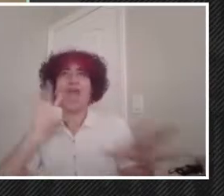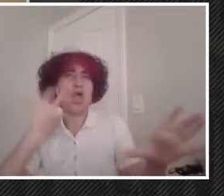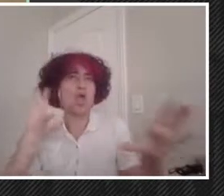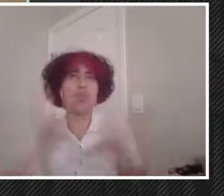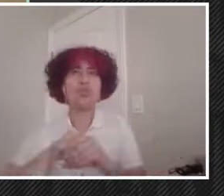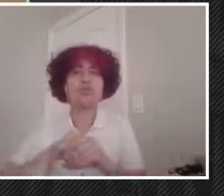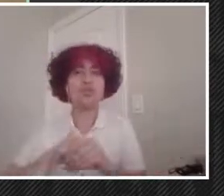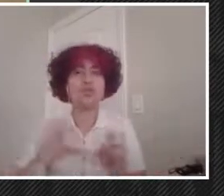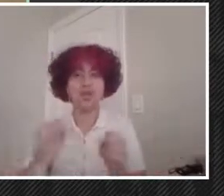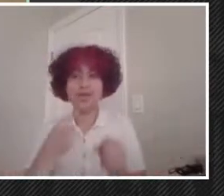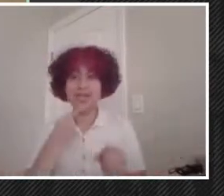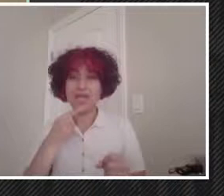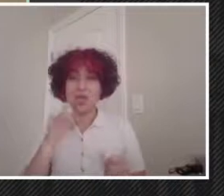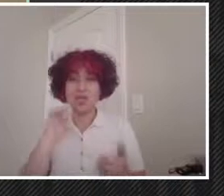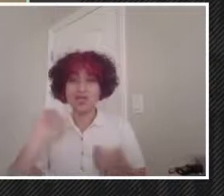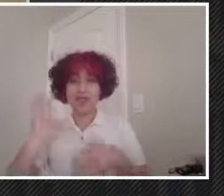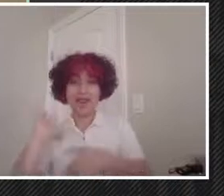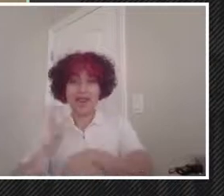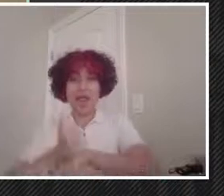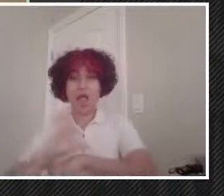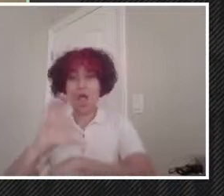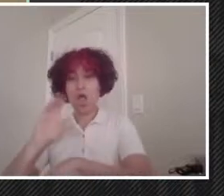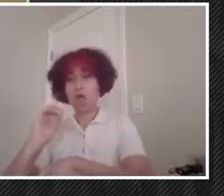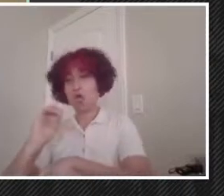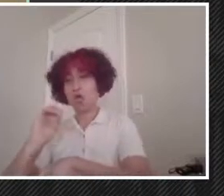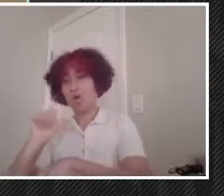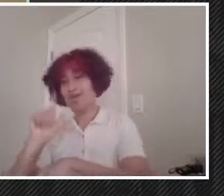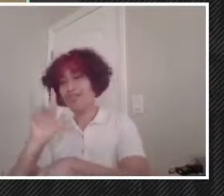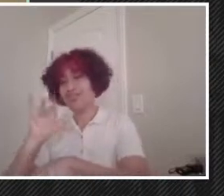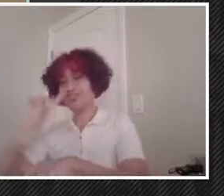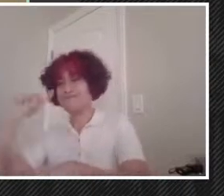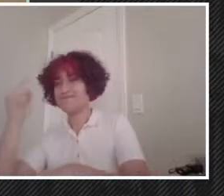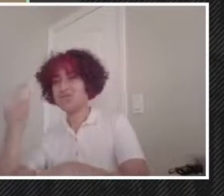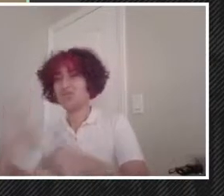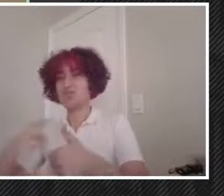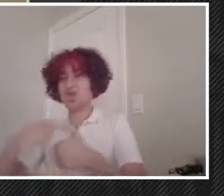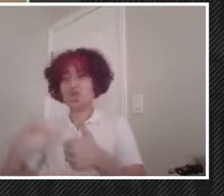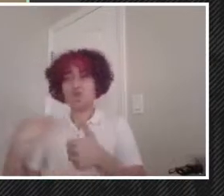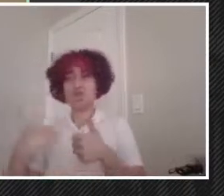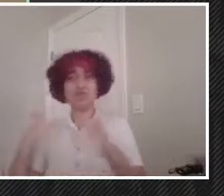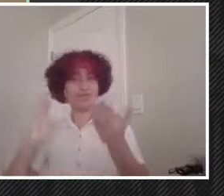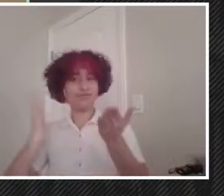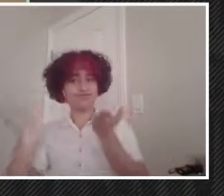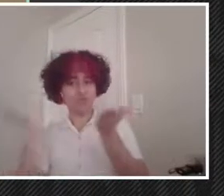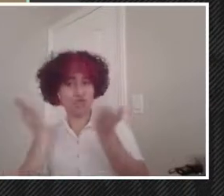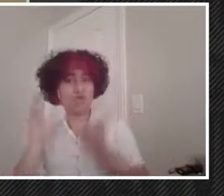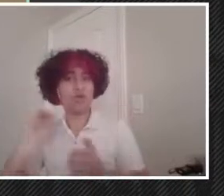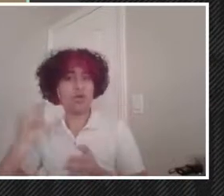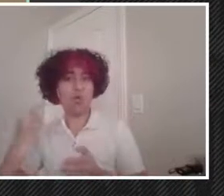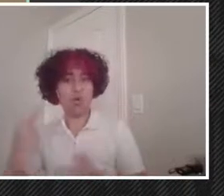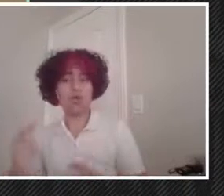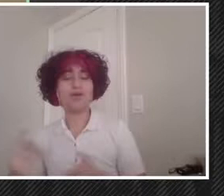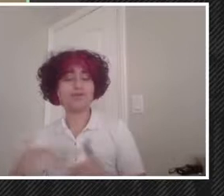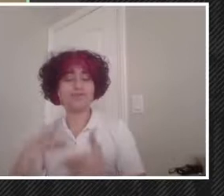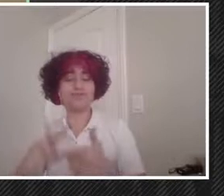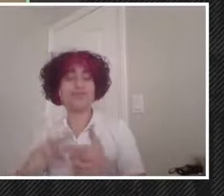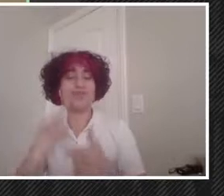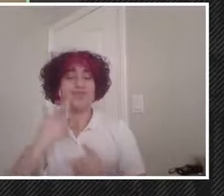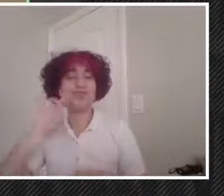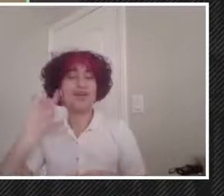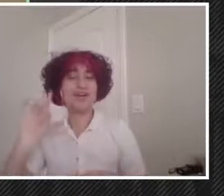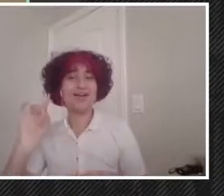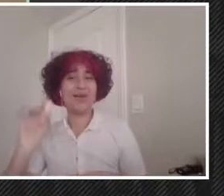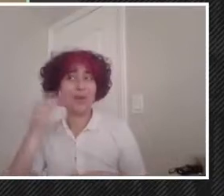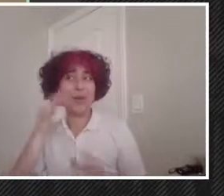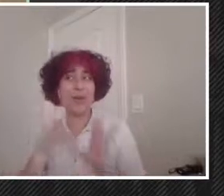with fellow youth focused and youth serving organizations. So those were our comrades at United We Dream, at